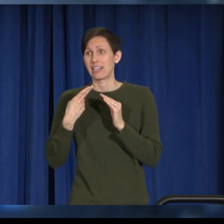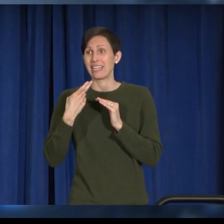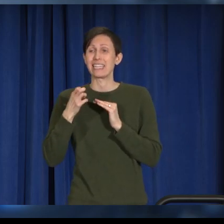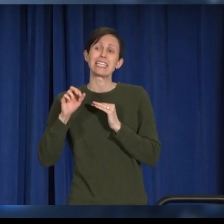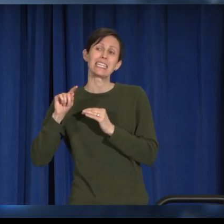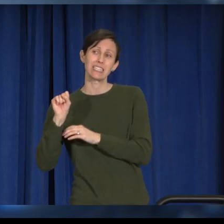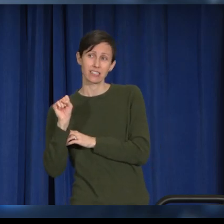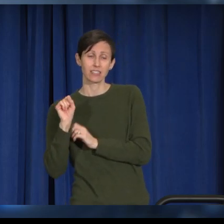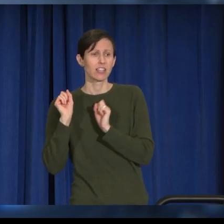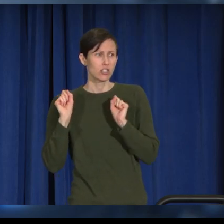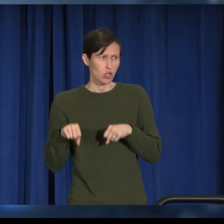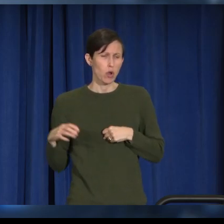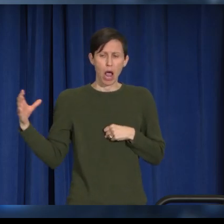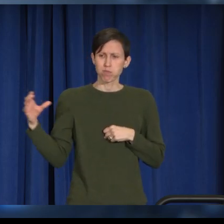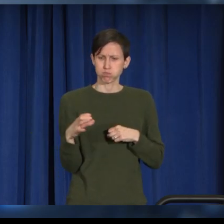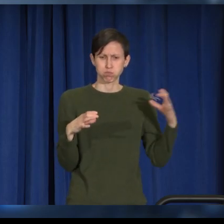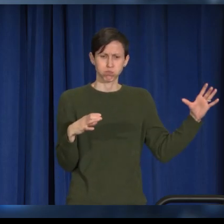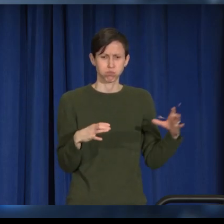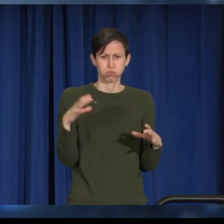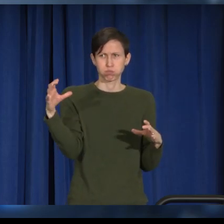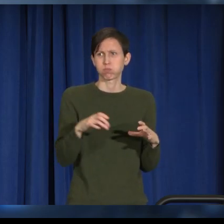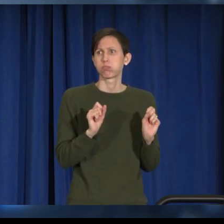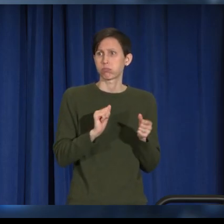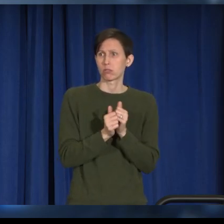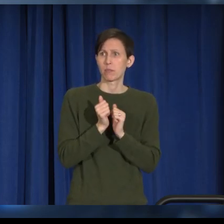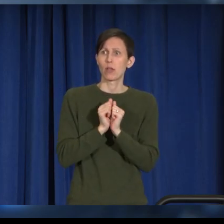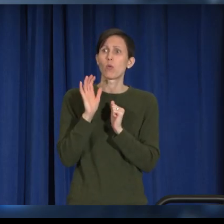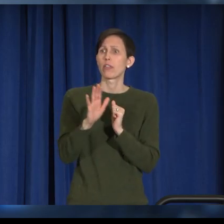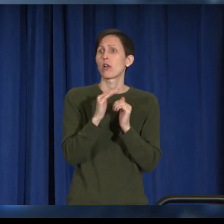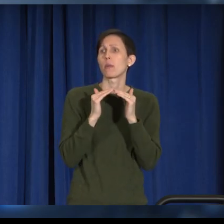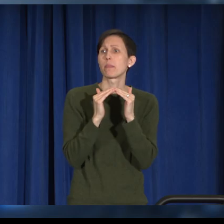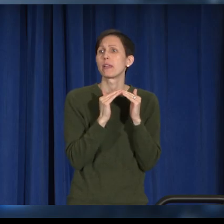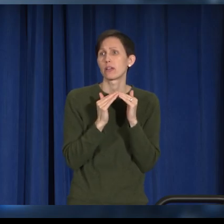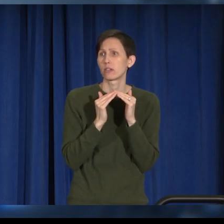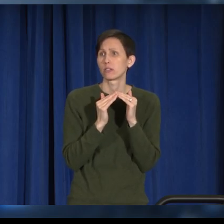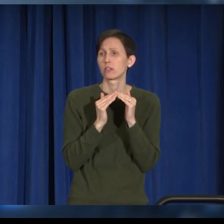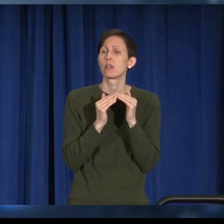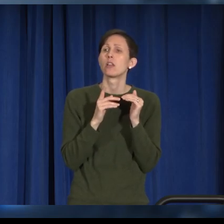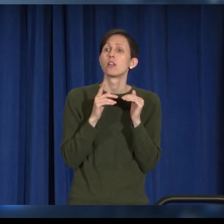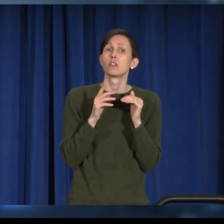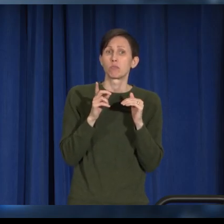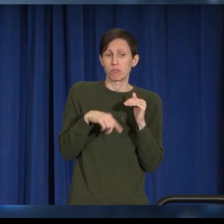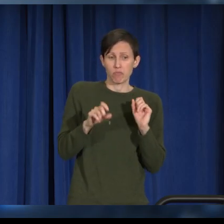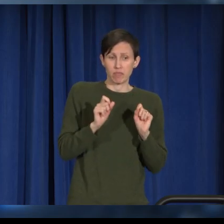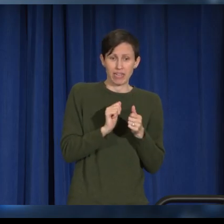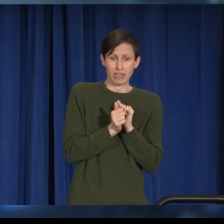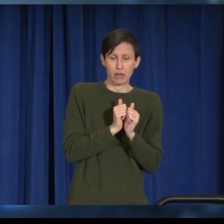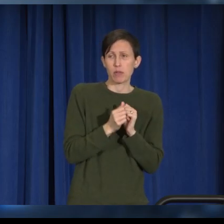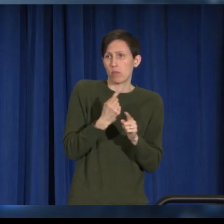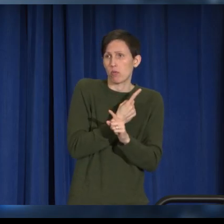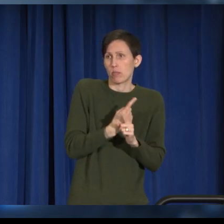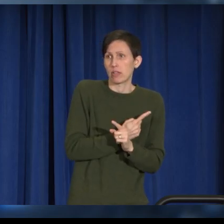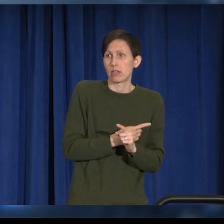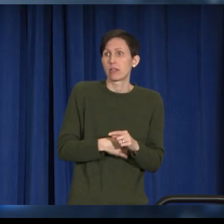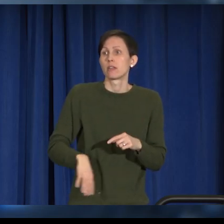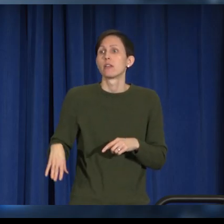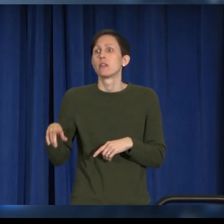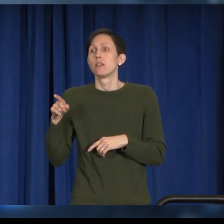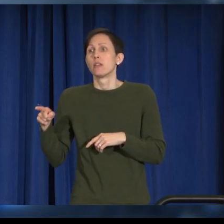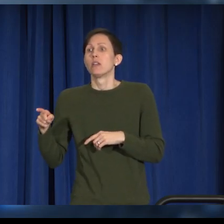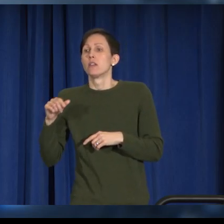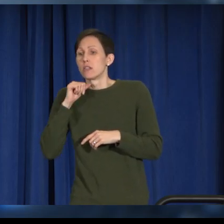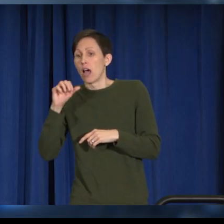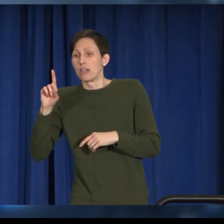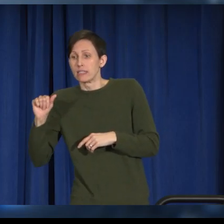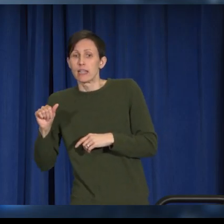they're competing amongst their peers where equitable competition can exist, able-bodied versus able-bodied,